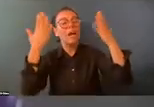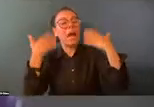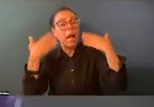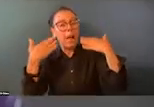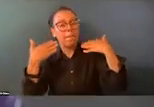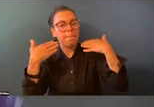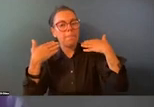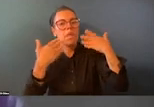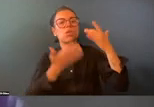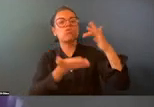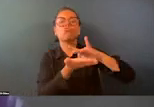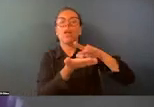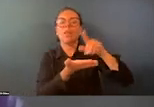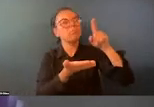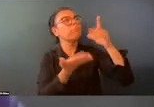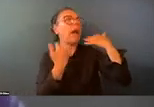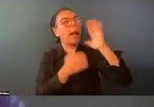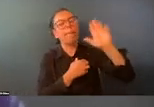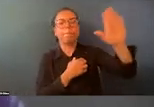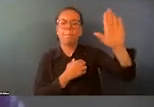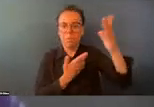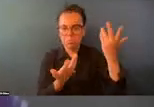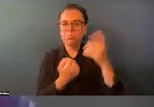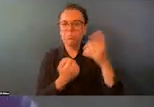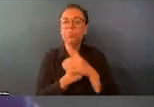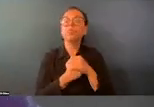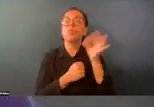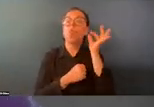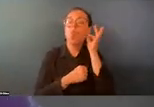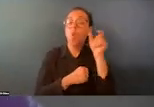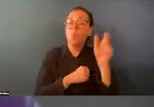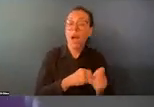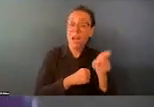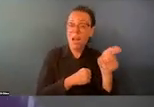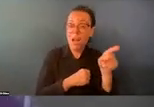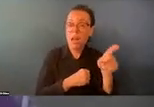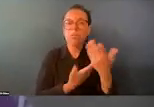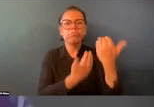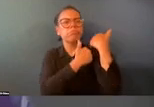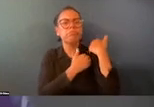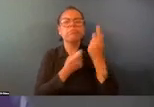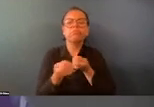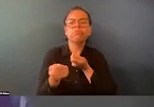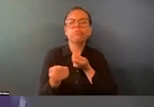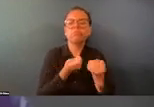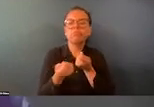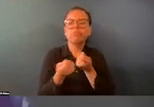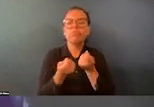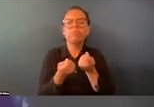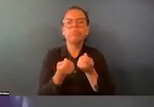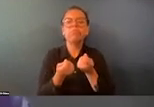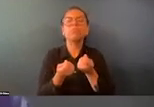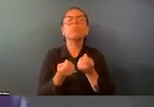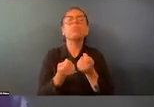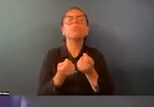Regional Environmental Center for Central Asia, shortly CAREC. She leads and she is responsible for the